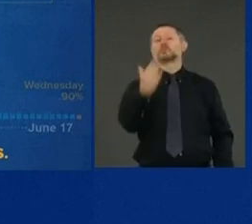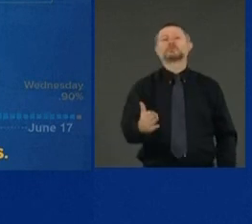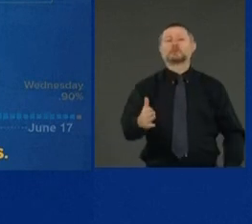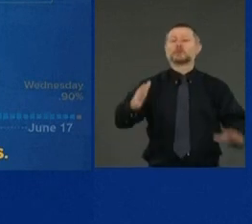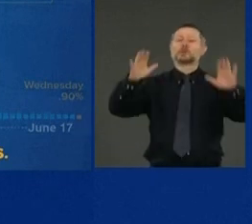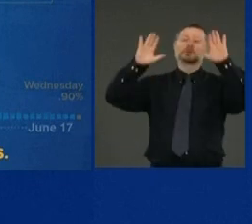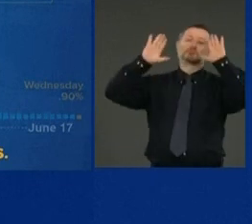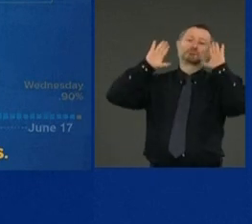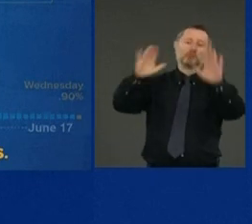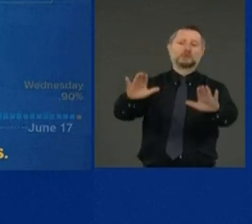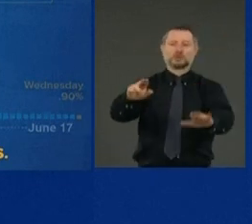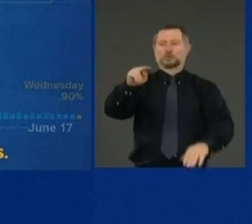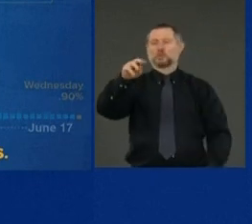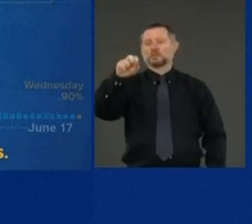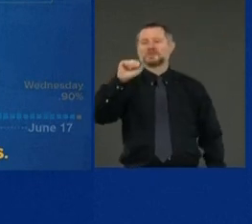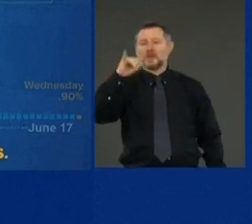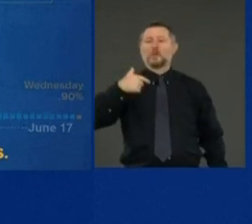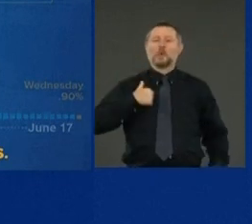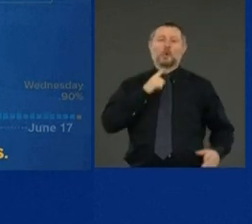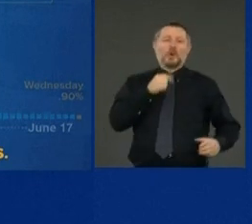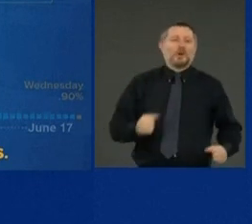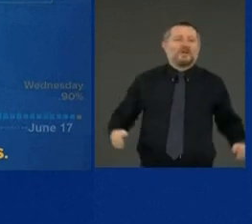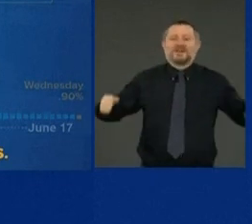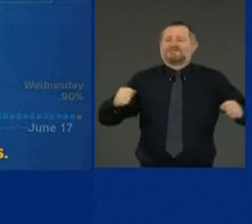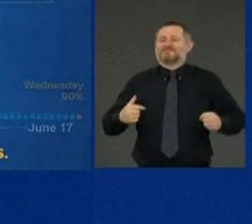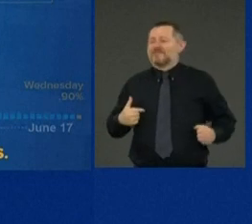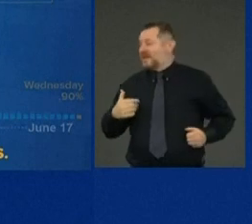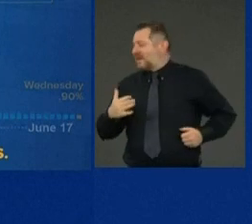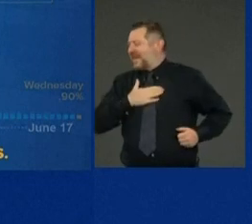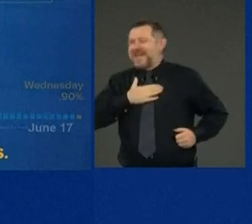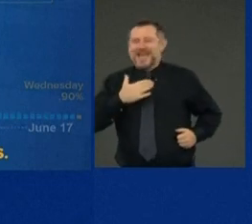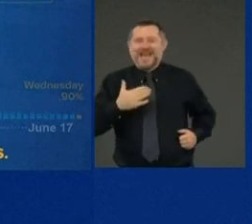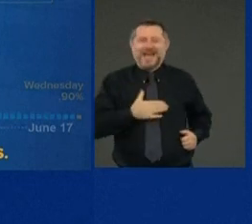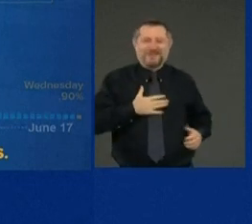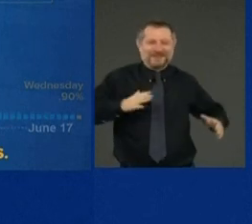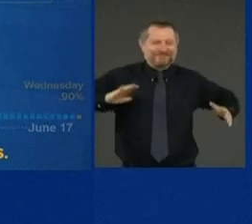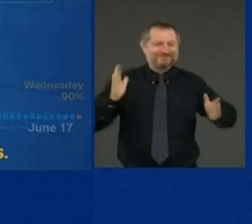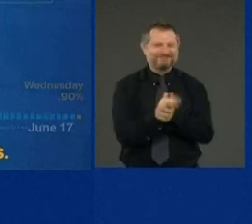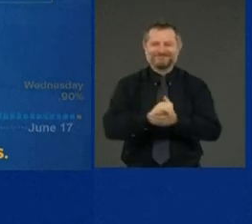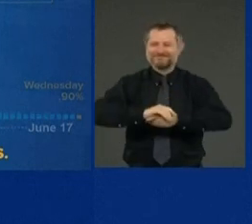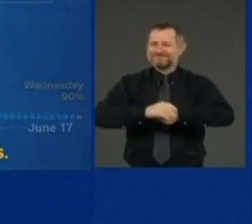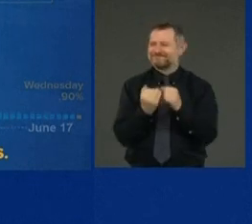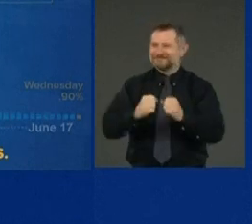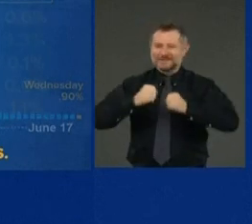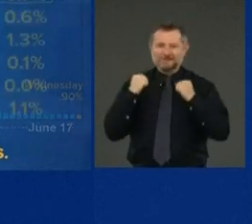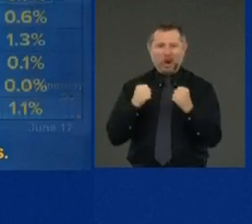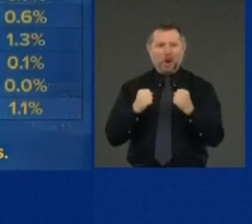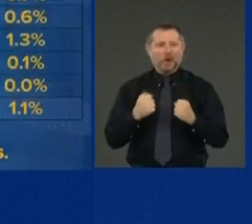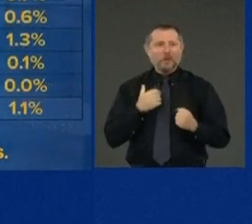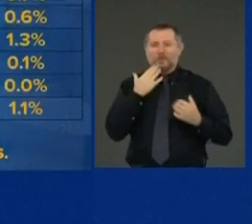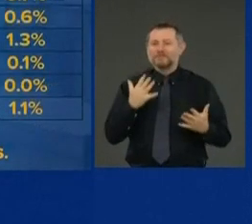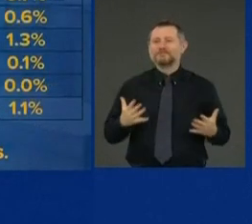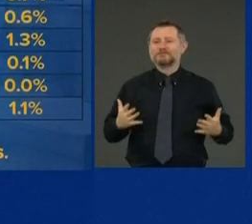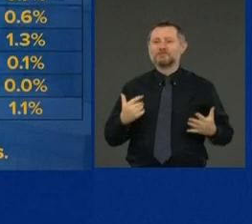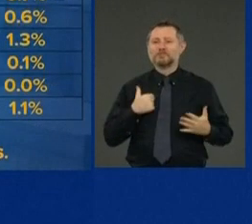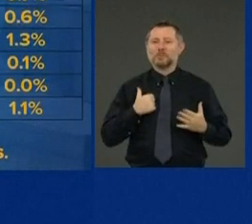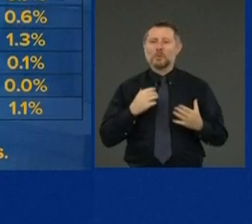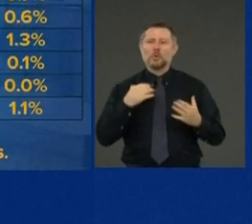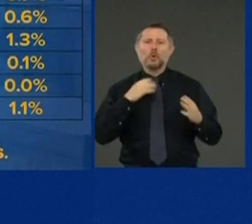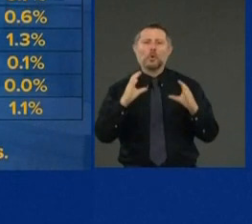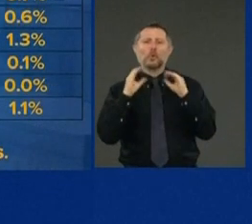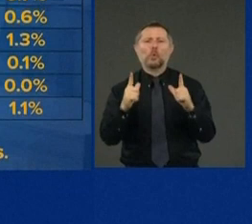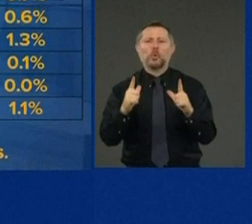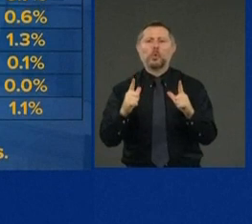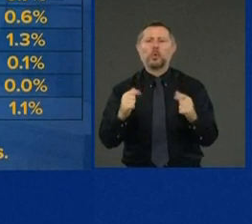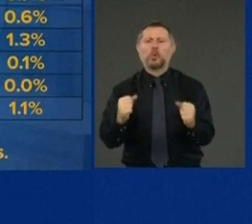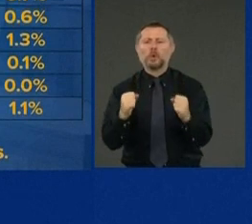a happy-go-lucky mood. That's why I am a cool dude in a loose mood.